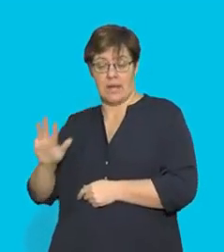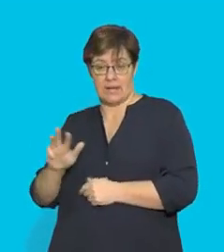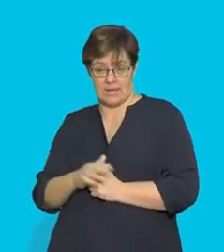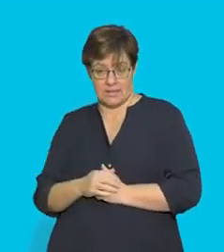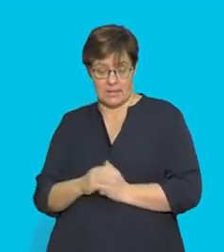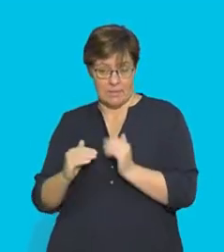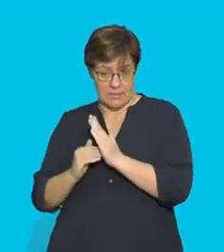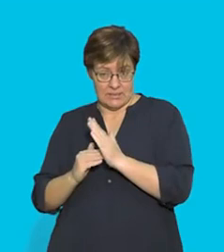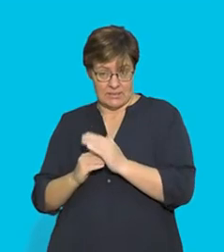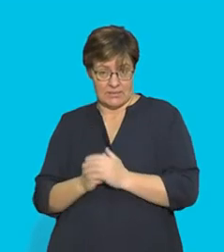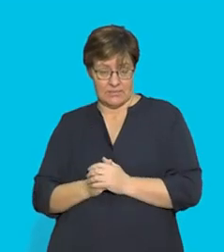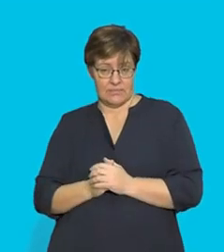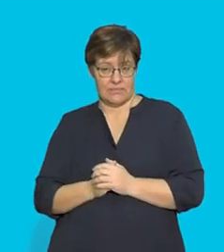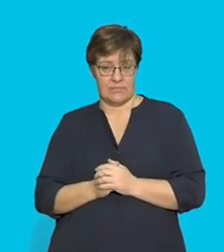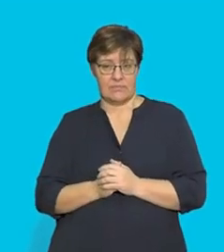1,229 meters,